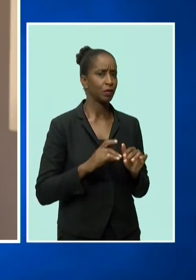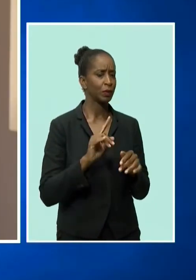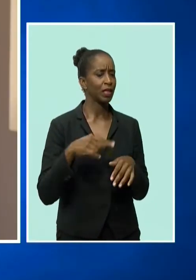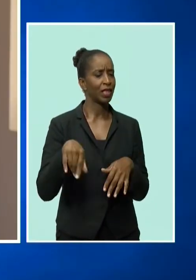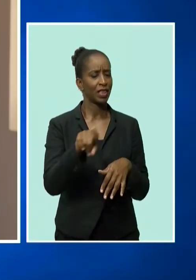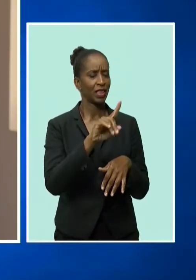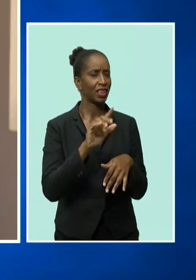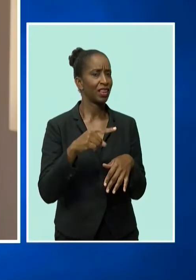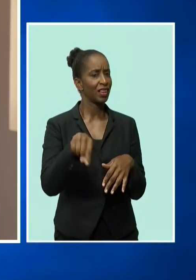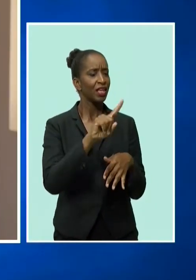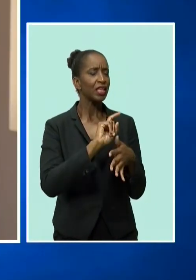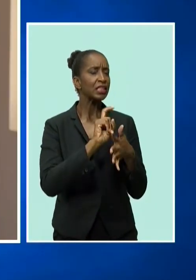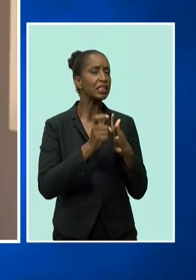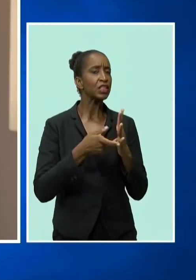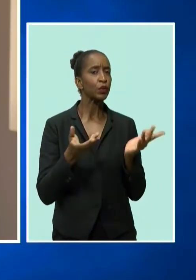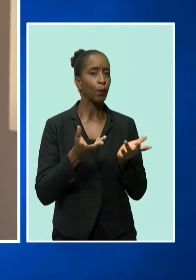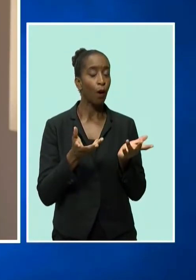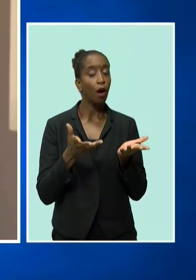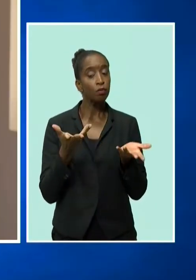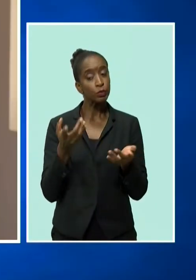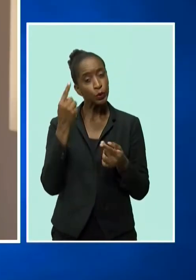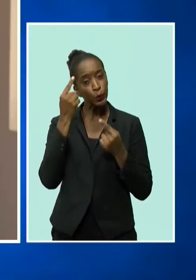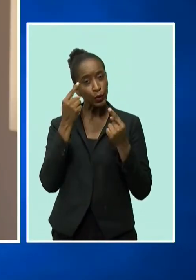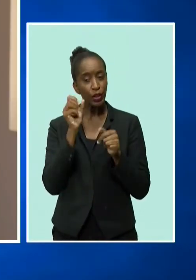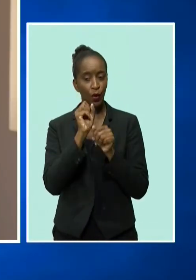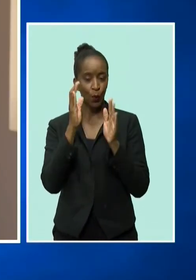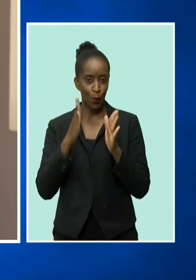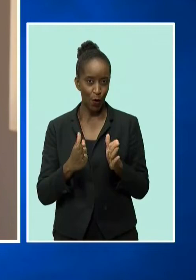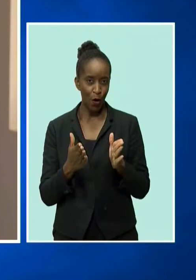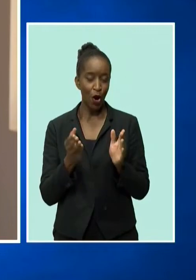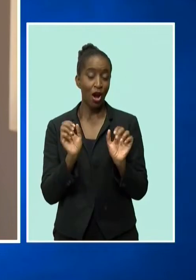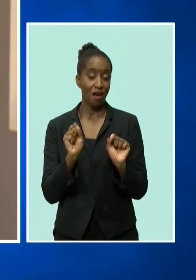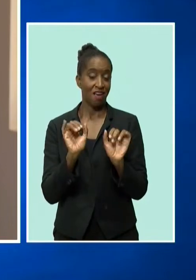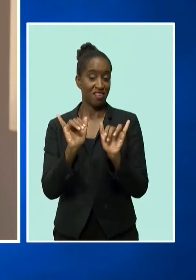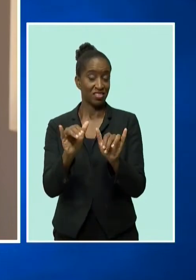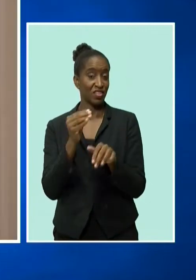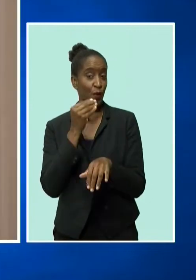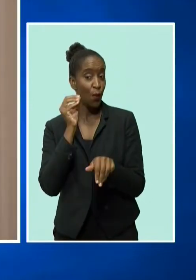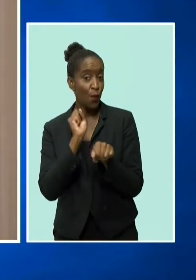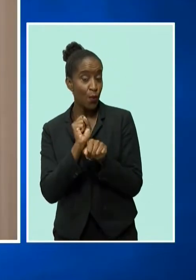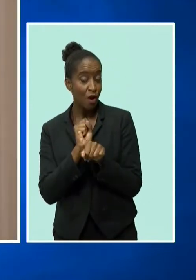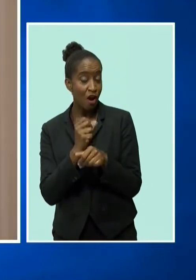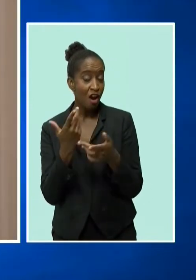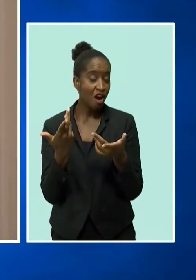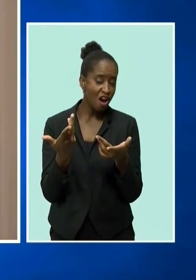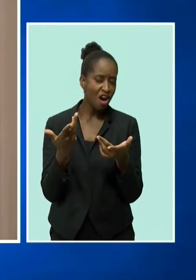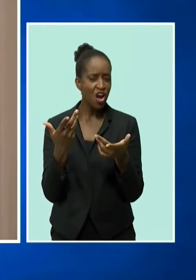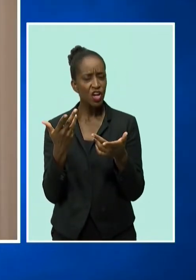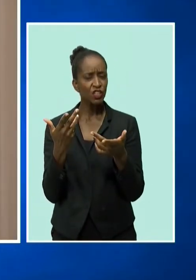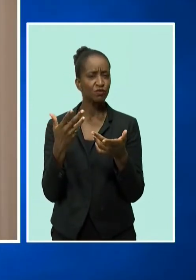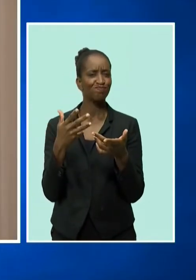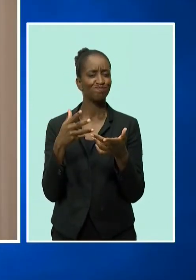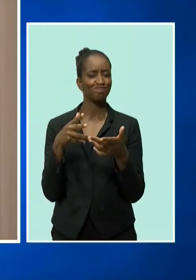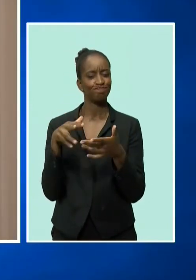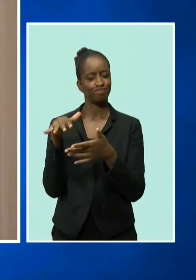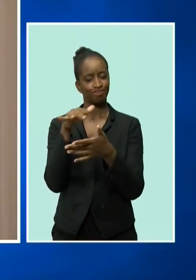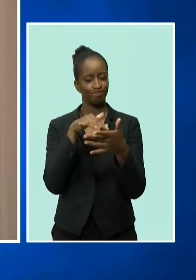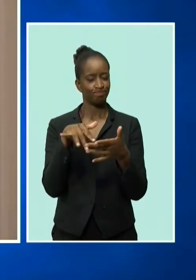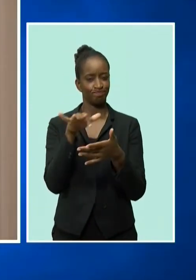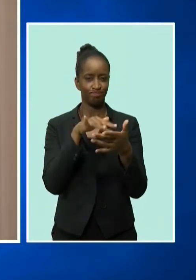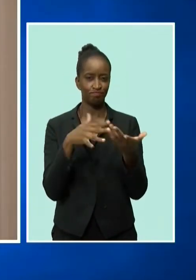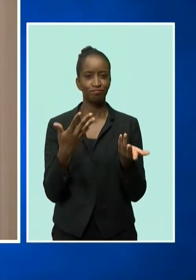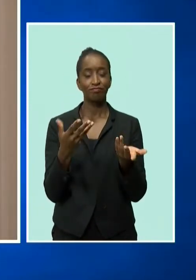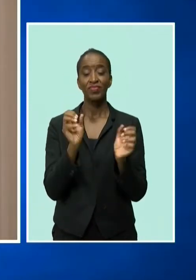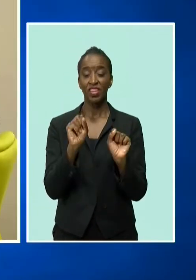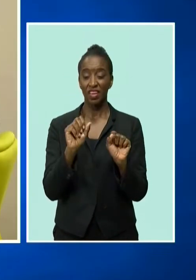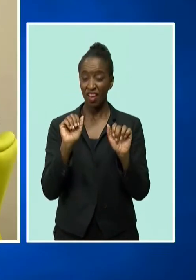remote work policies. The reality is every job cannot be done remotely. And I know sometimes that throws up issues